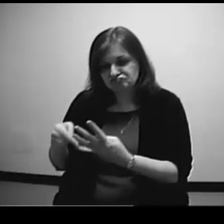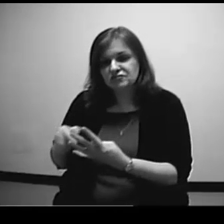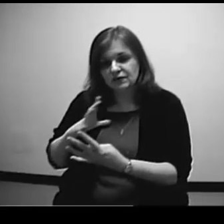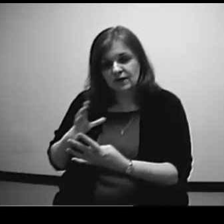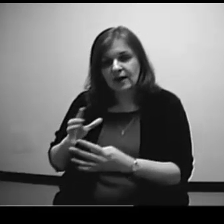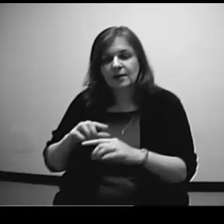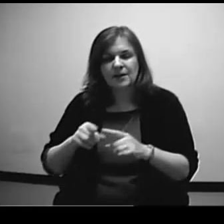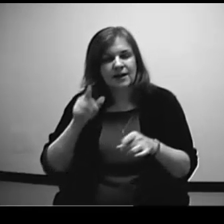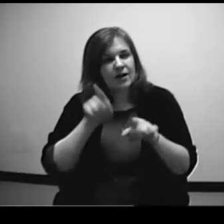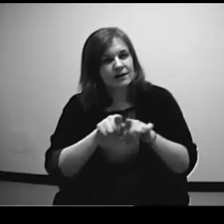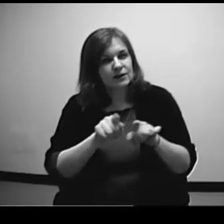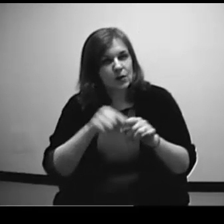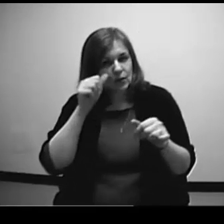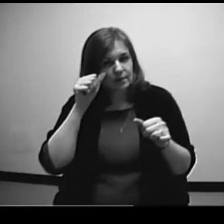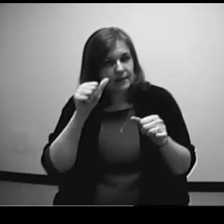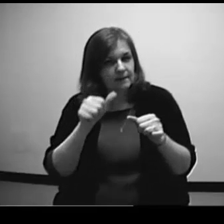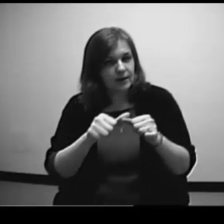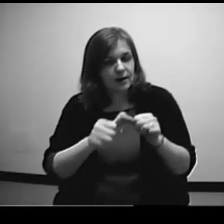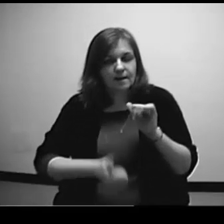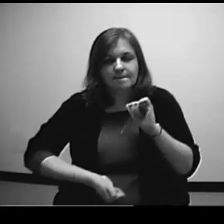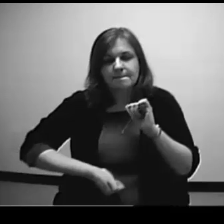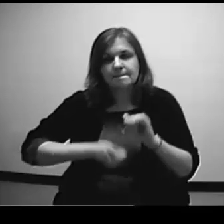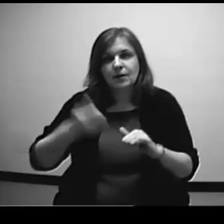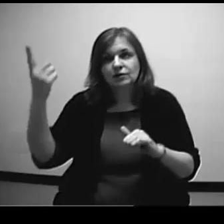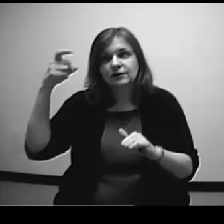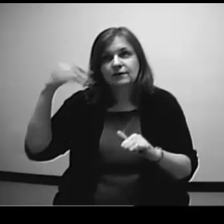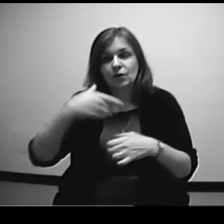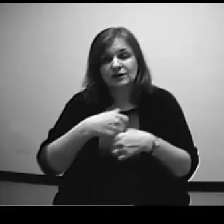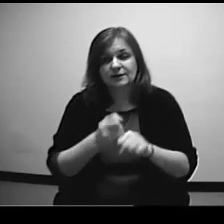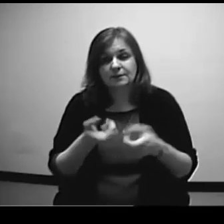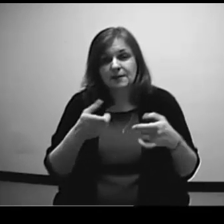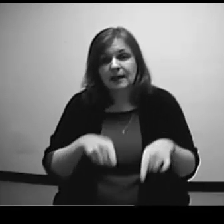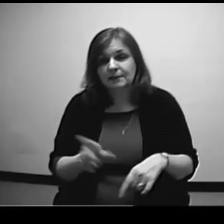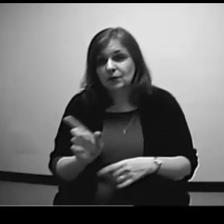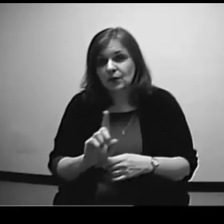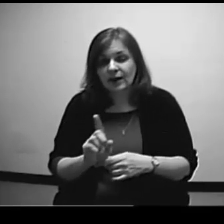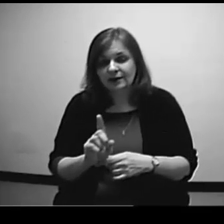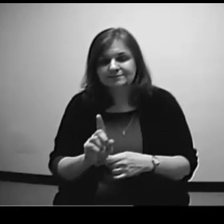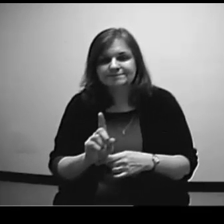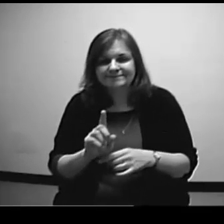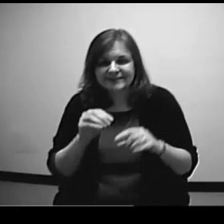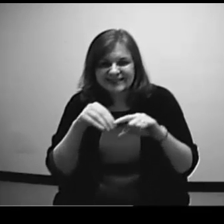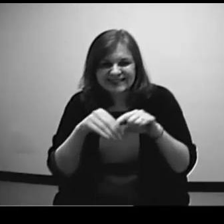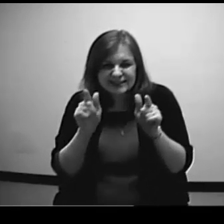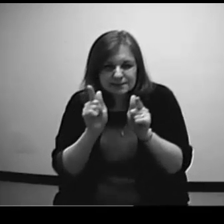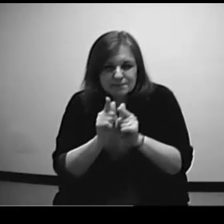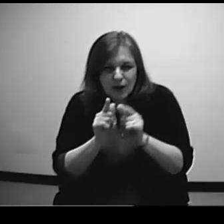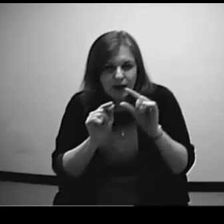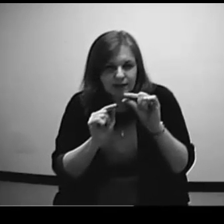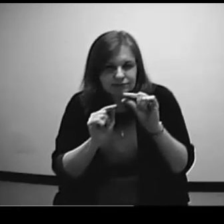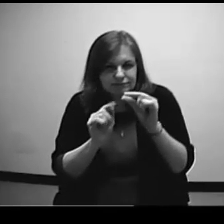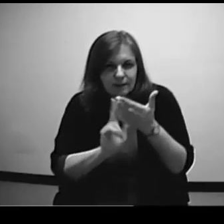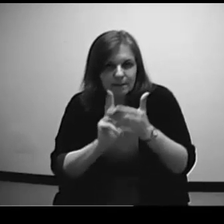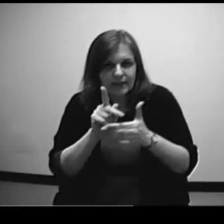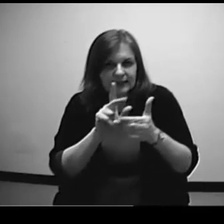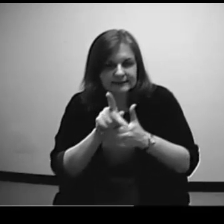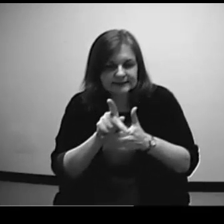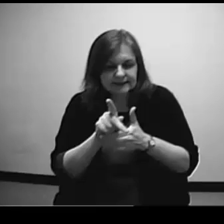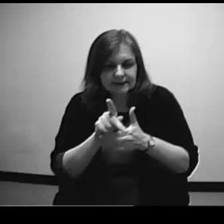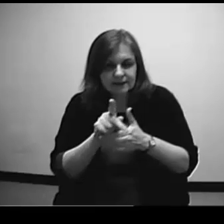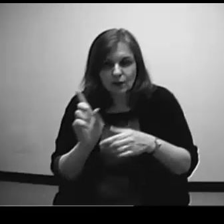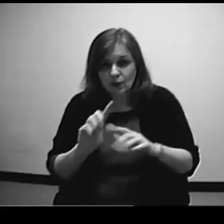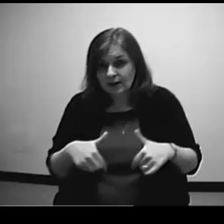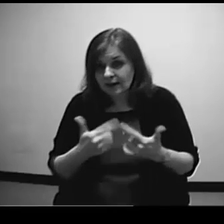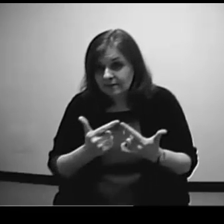and grass, but we also have to think about the fact that most of our photosynthesis actually comes from very, very, very